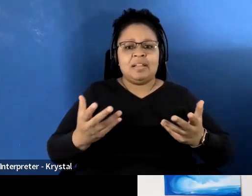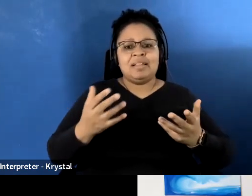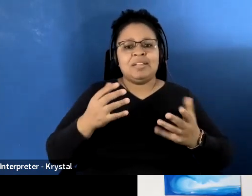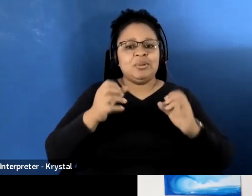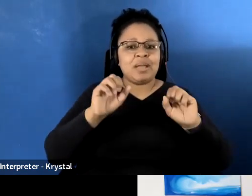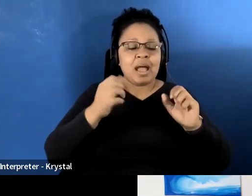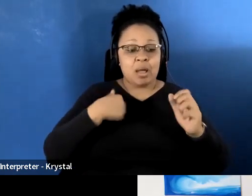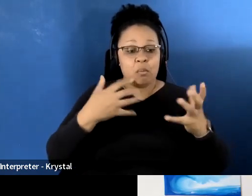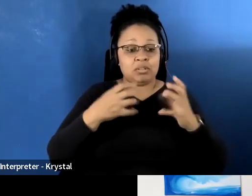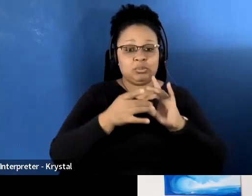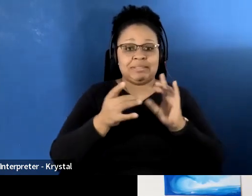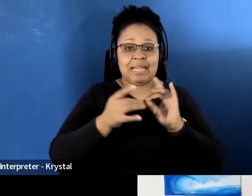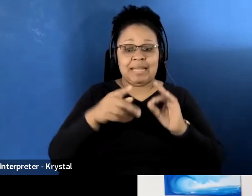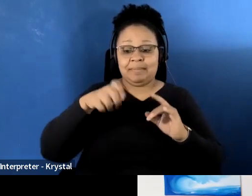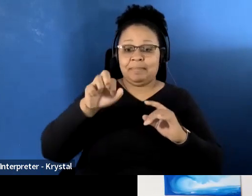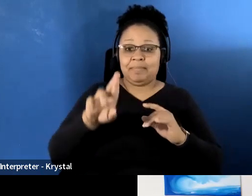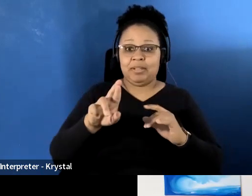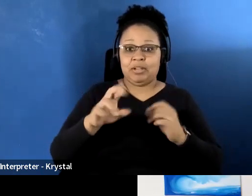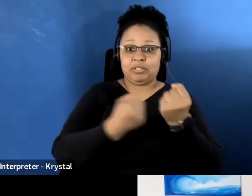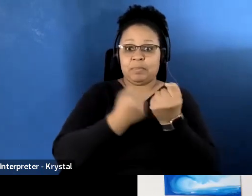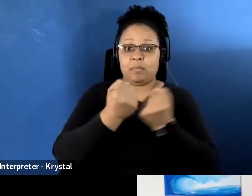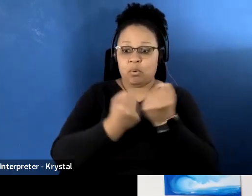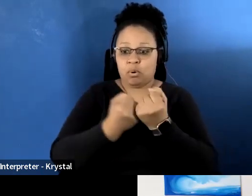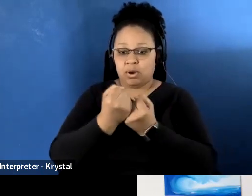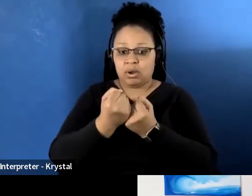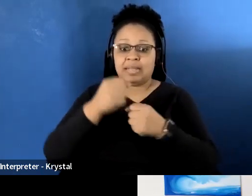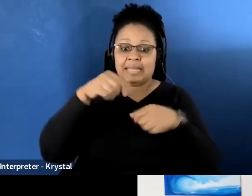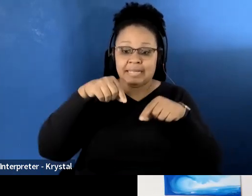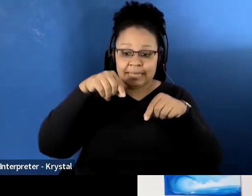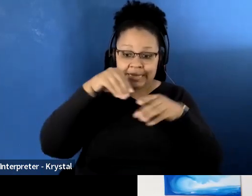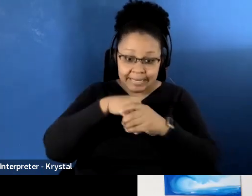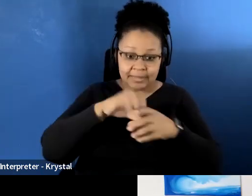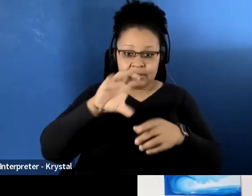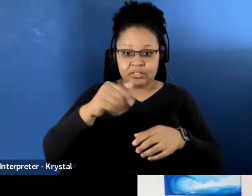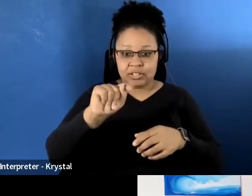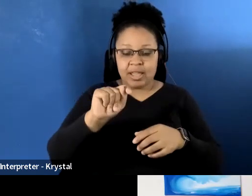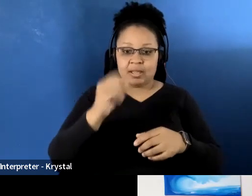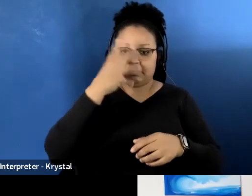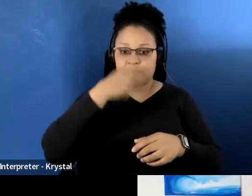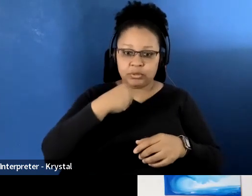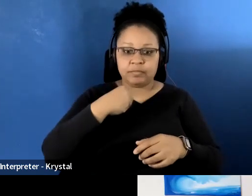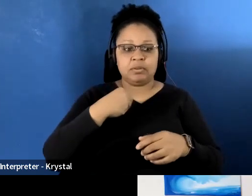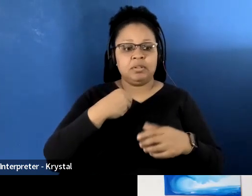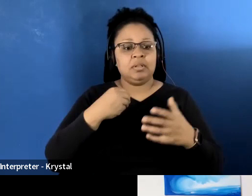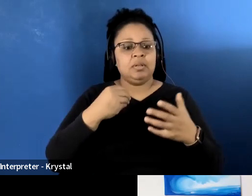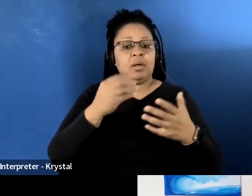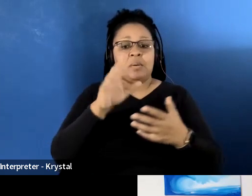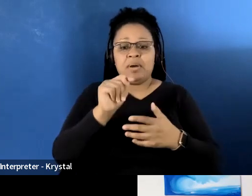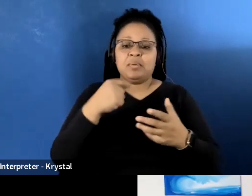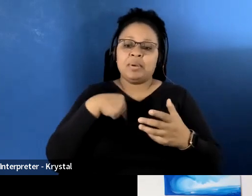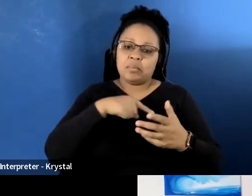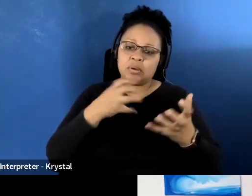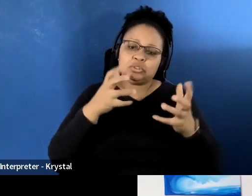to say that the peer support that's going on in our chat is lovely. So we don't want to lose that, but we'd also like to hear from you.